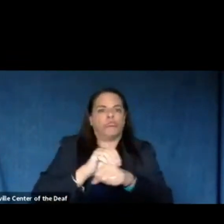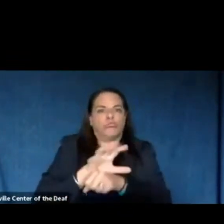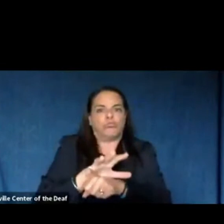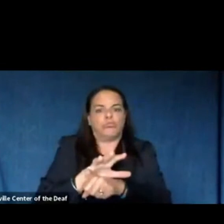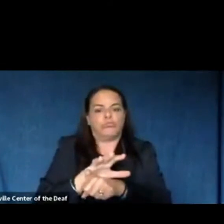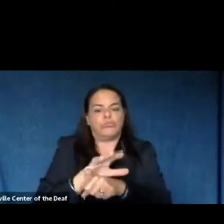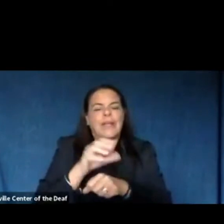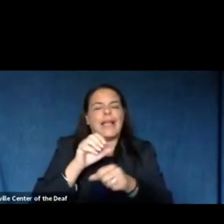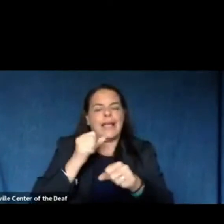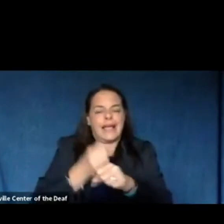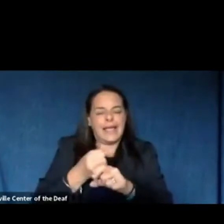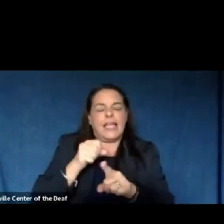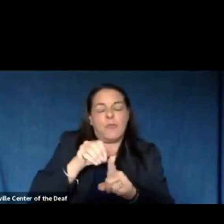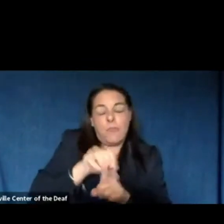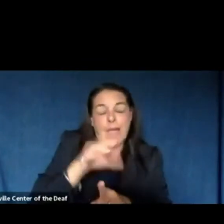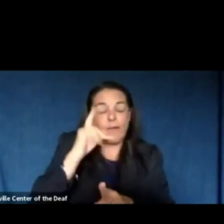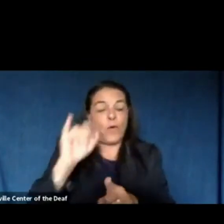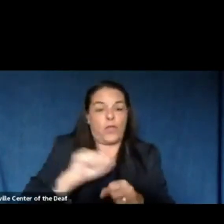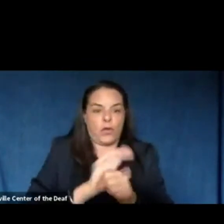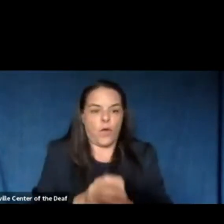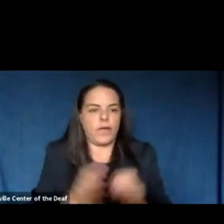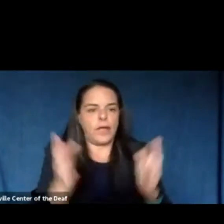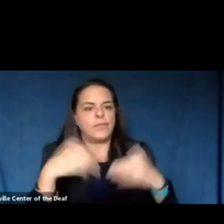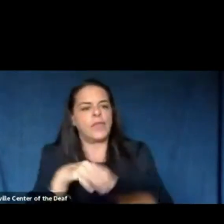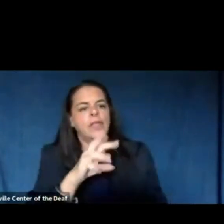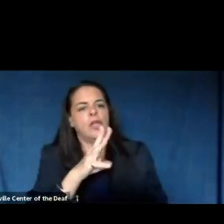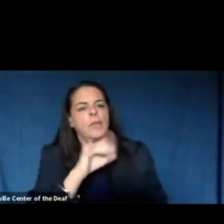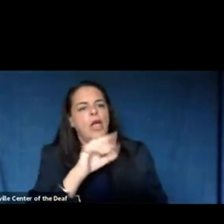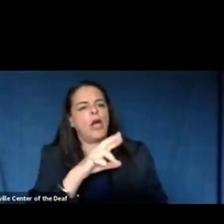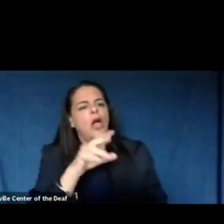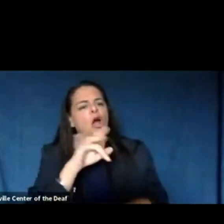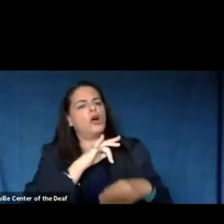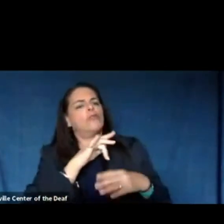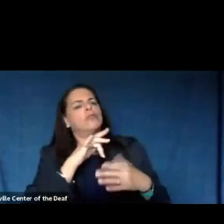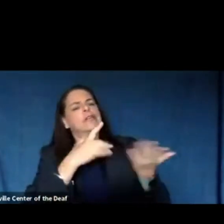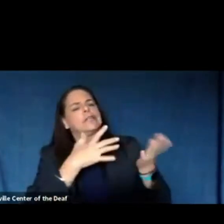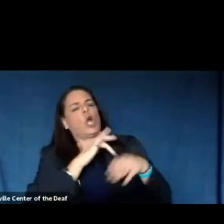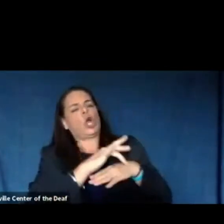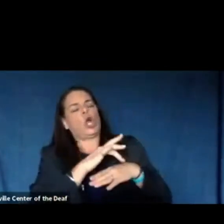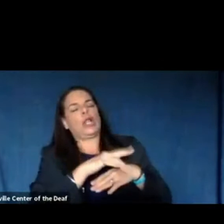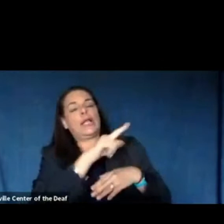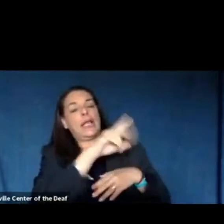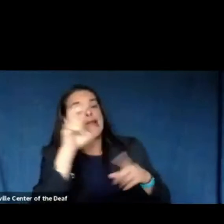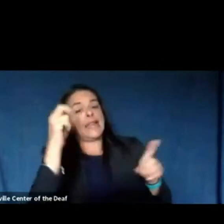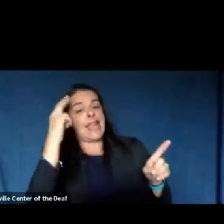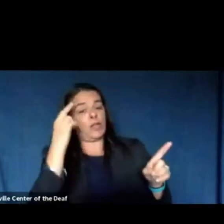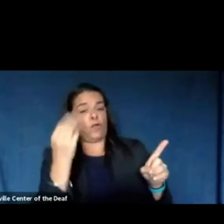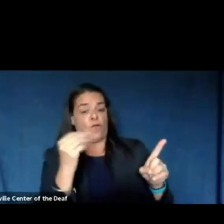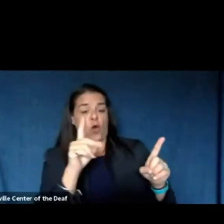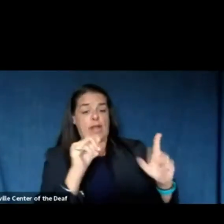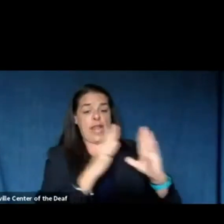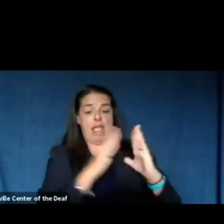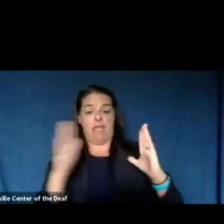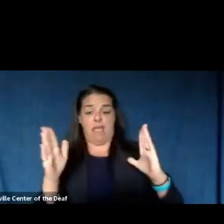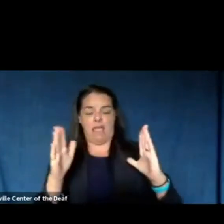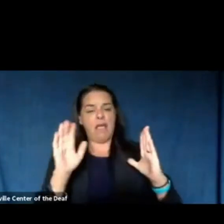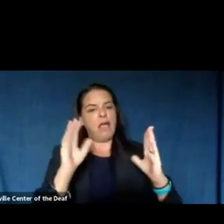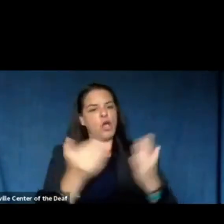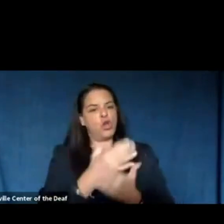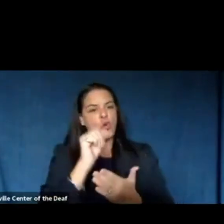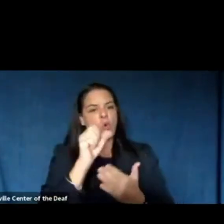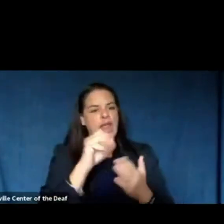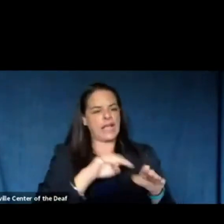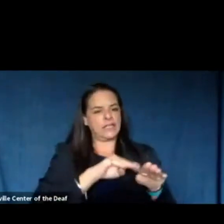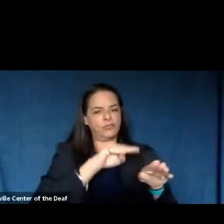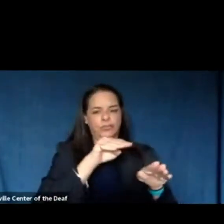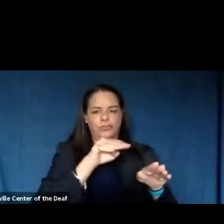Paul with WBIR, early indications show Nashville's 14-day new case rolling average has stabilized and is no longer